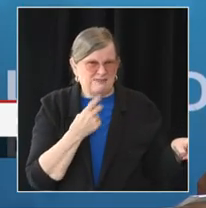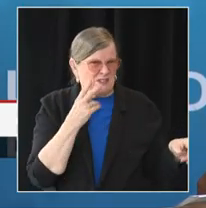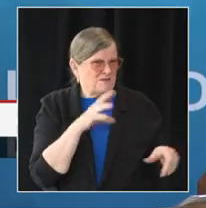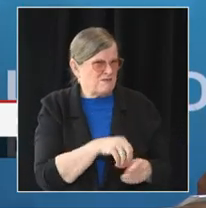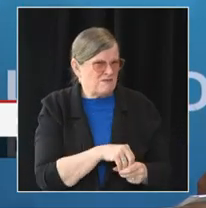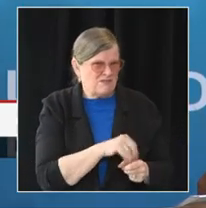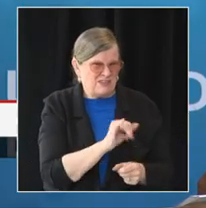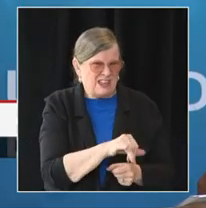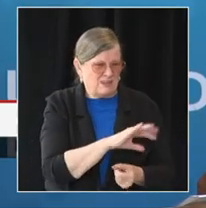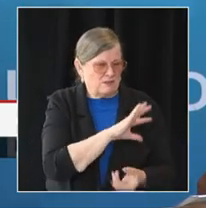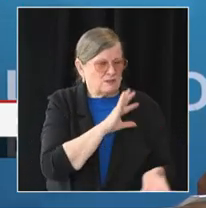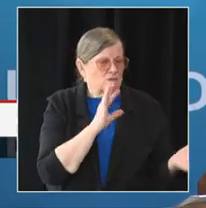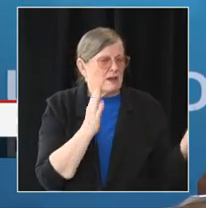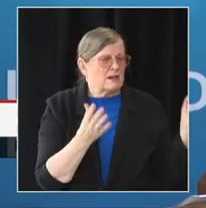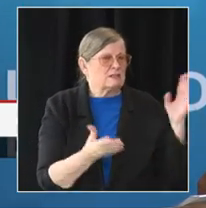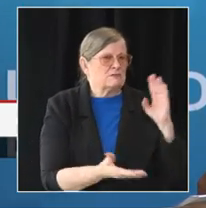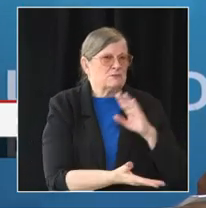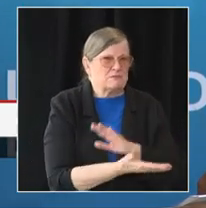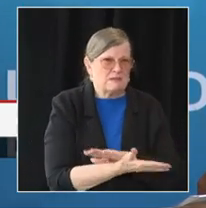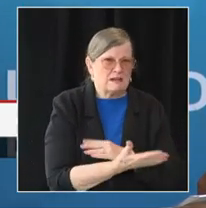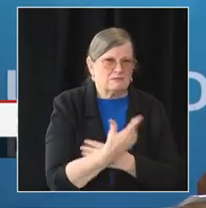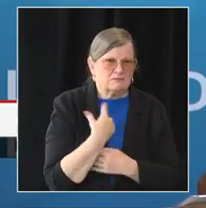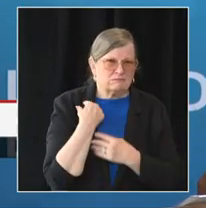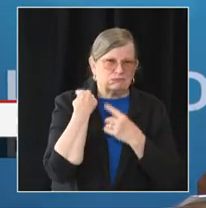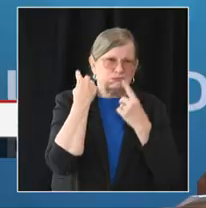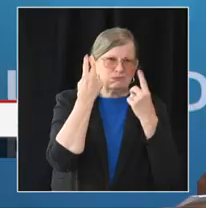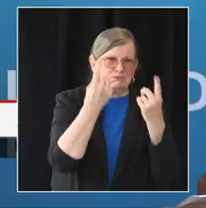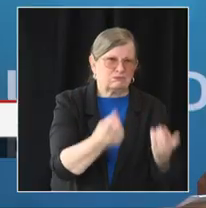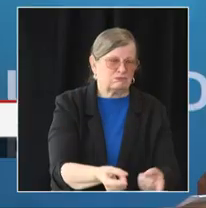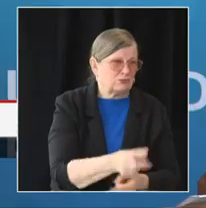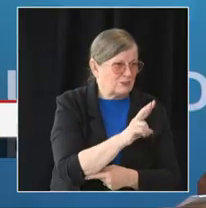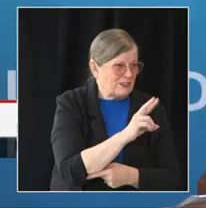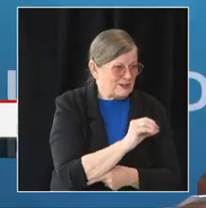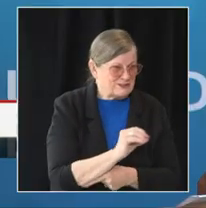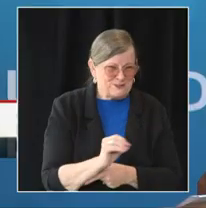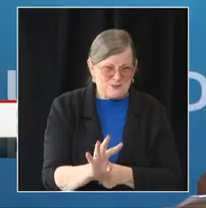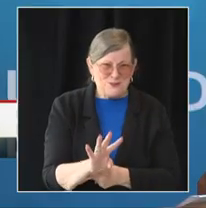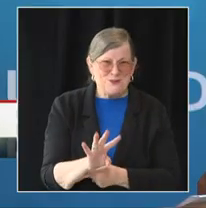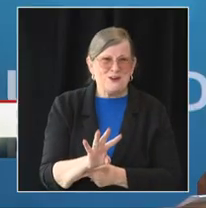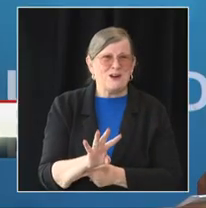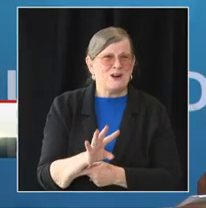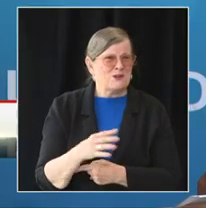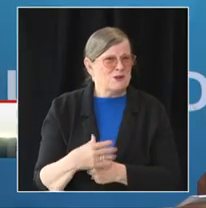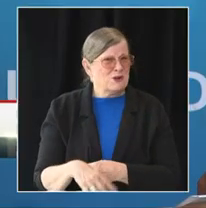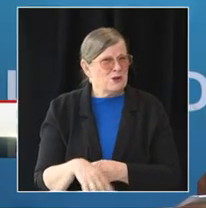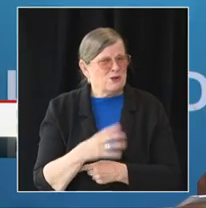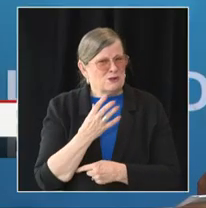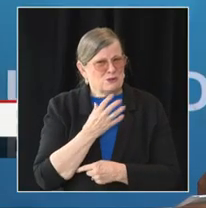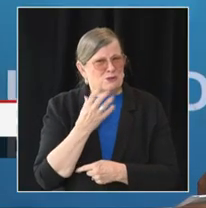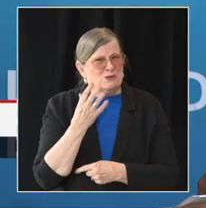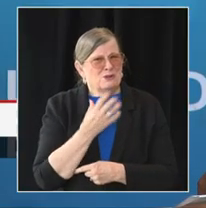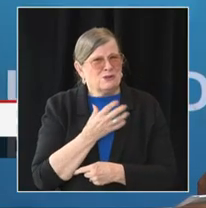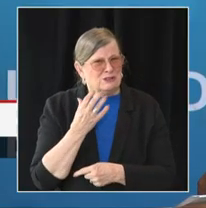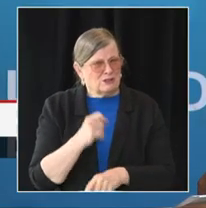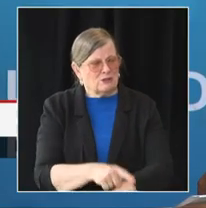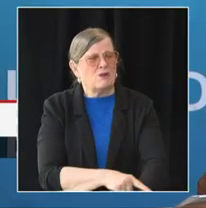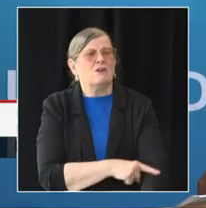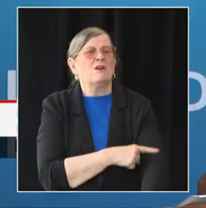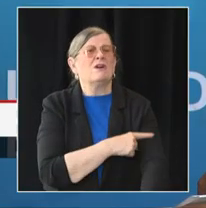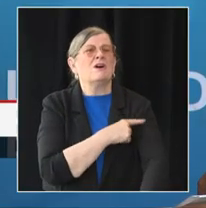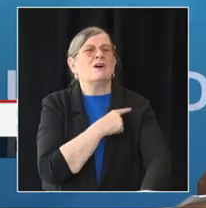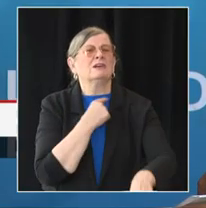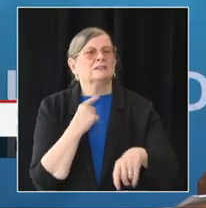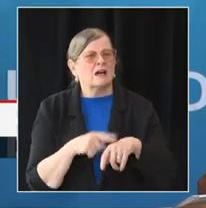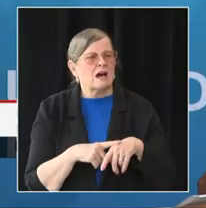2004. So a long time coming, and the community wanted